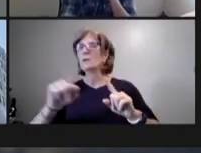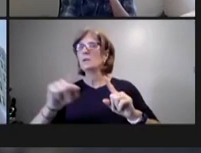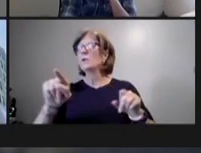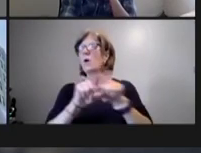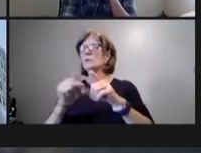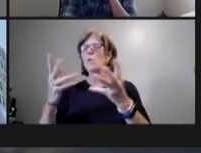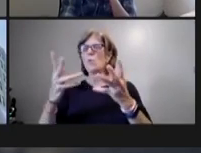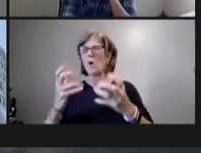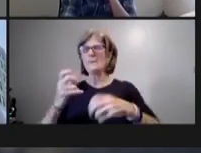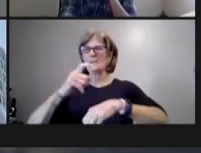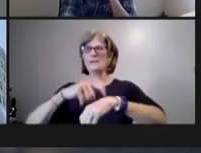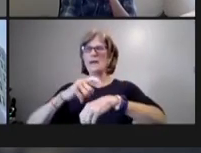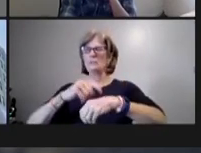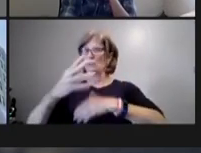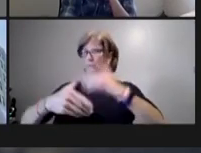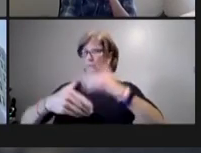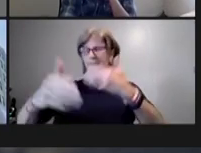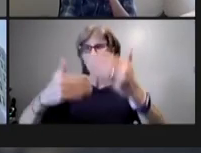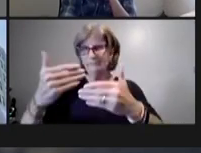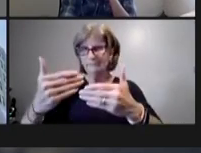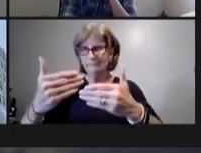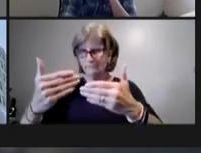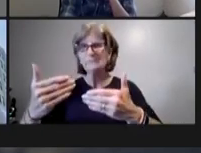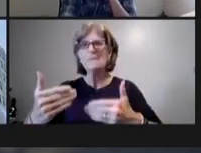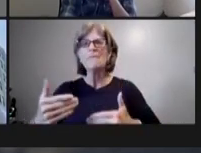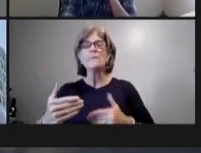So Evan will be looking for that from you.